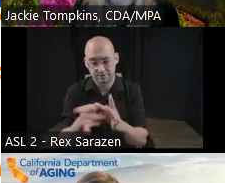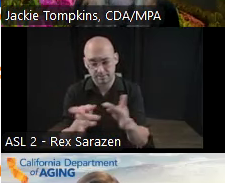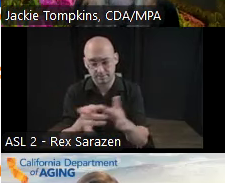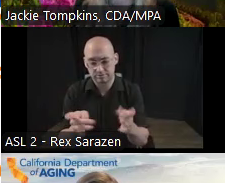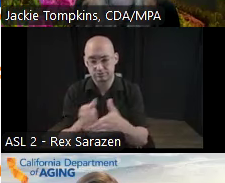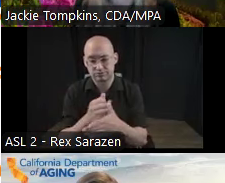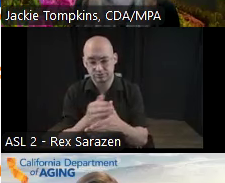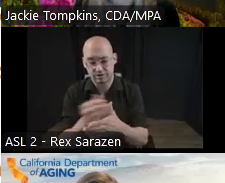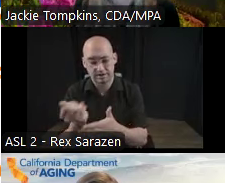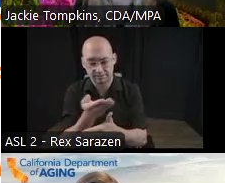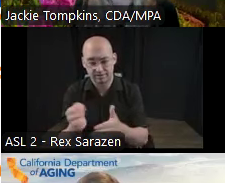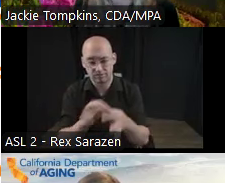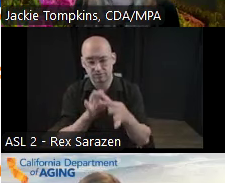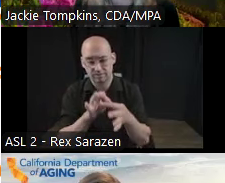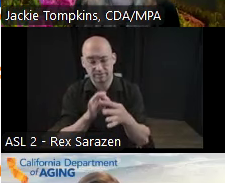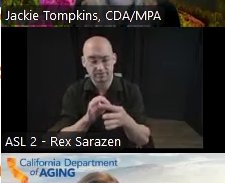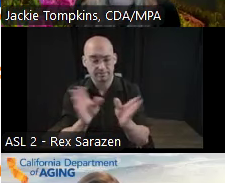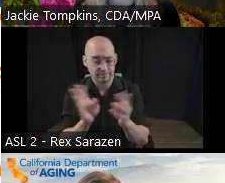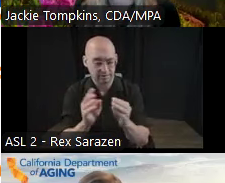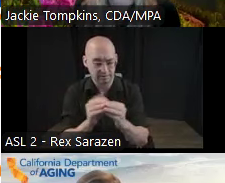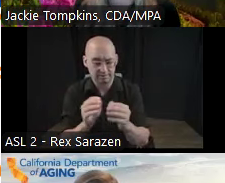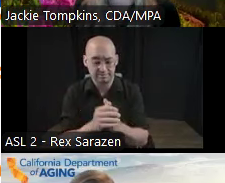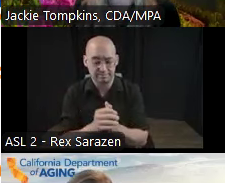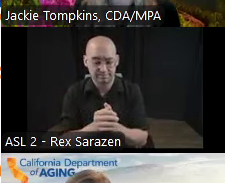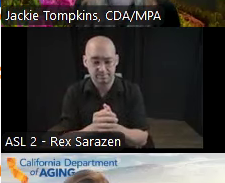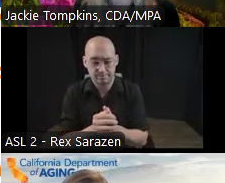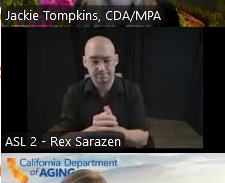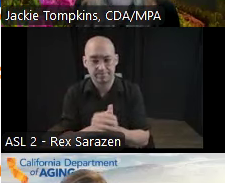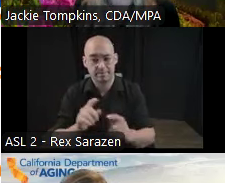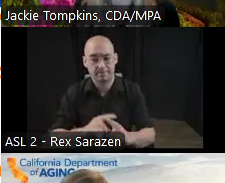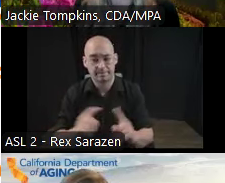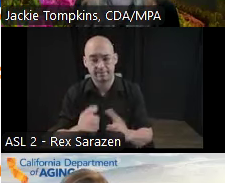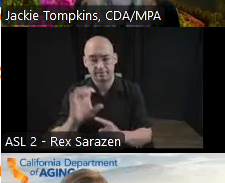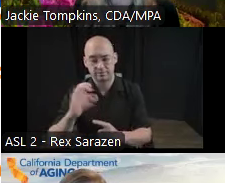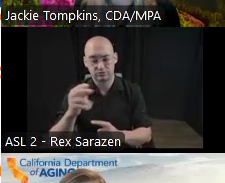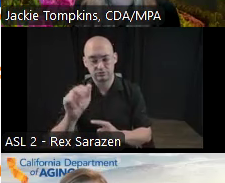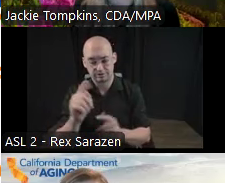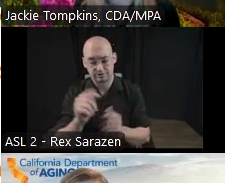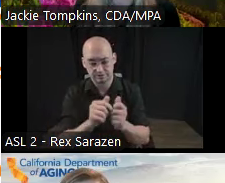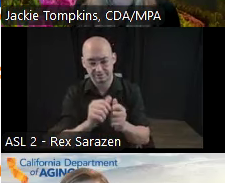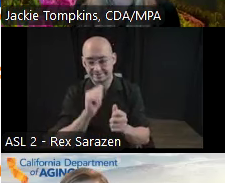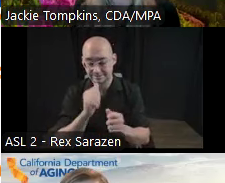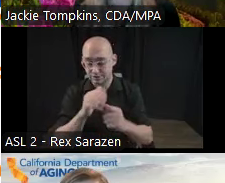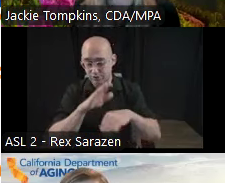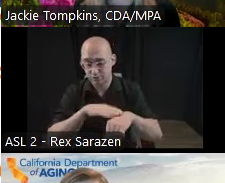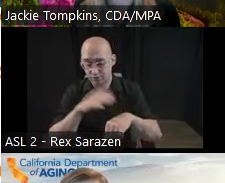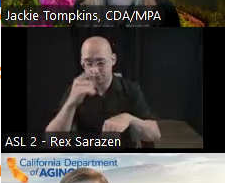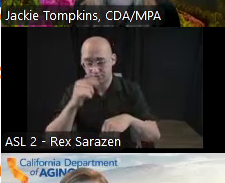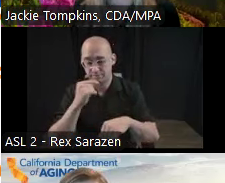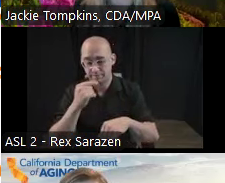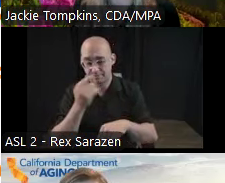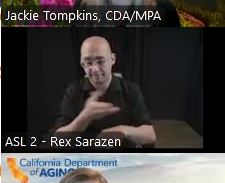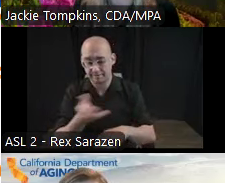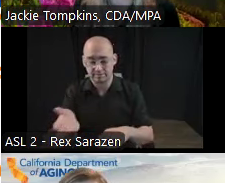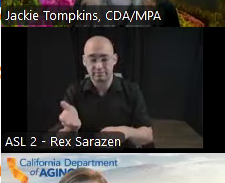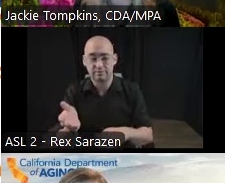meeting-related resources and information. Although the chat is not enabled for the public, please